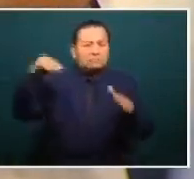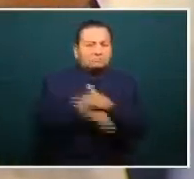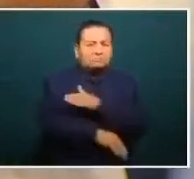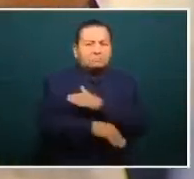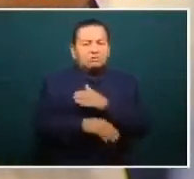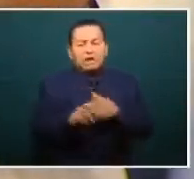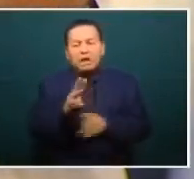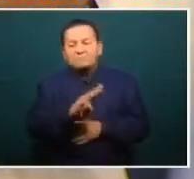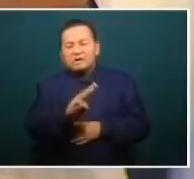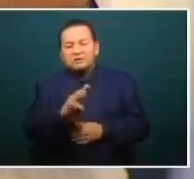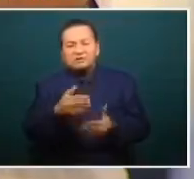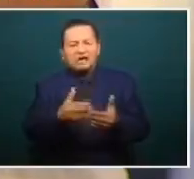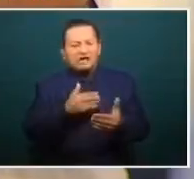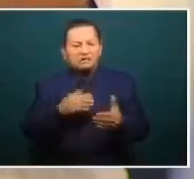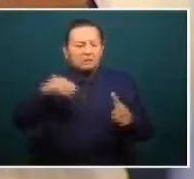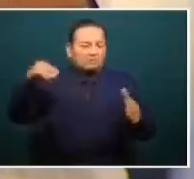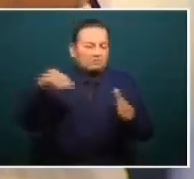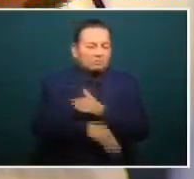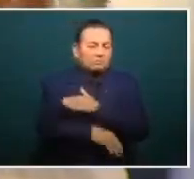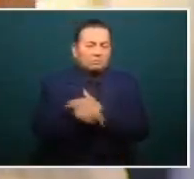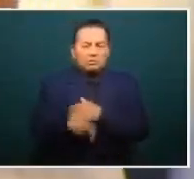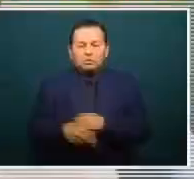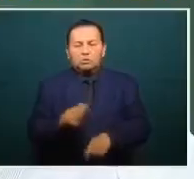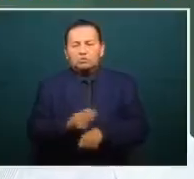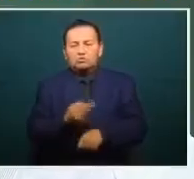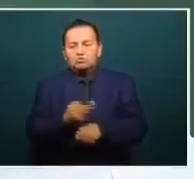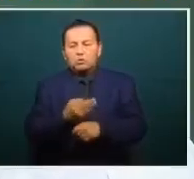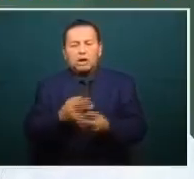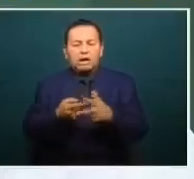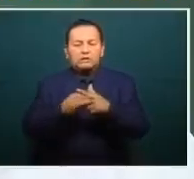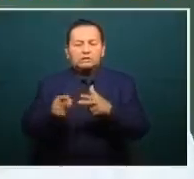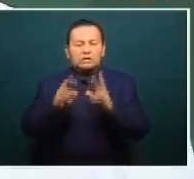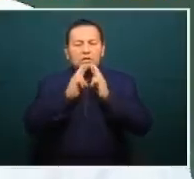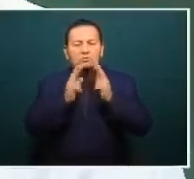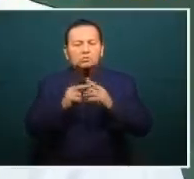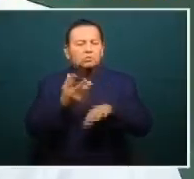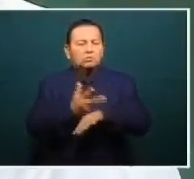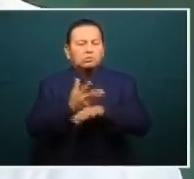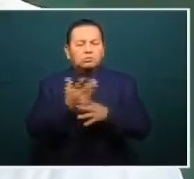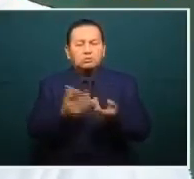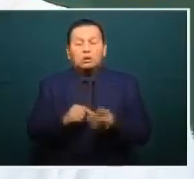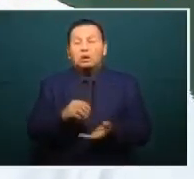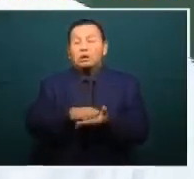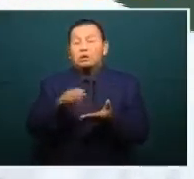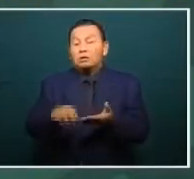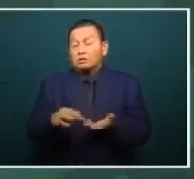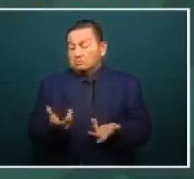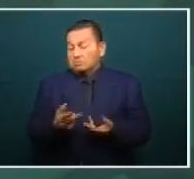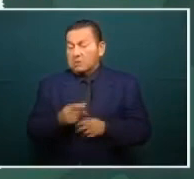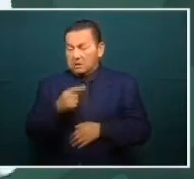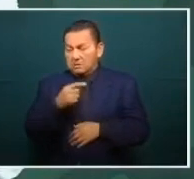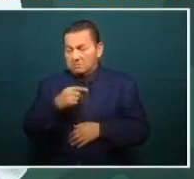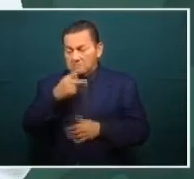So what are you applying to stop the lowering of the peso or the value?